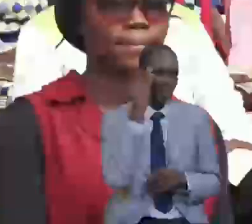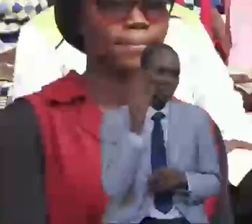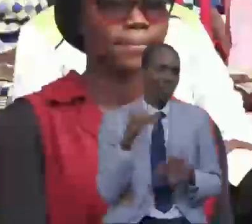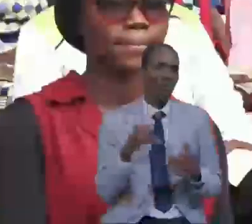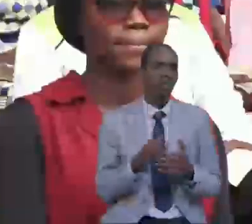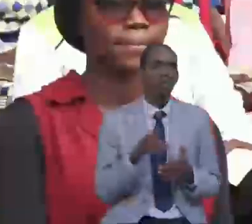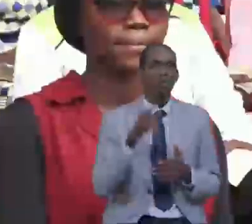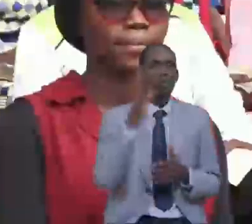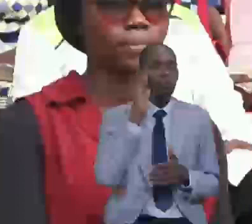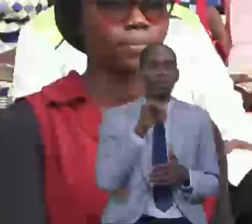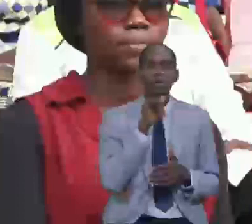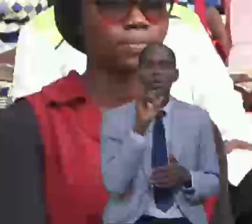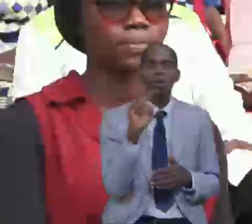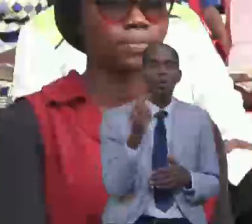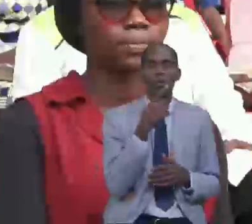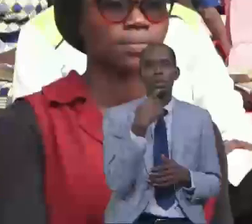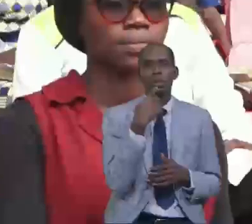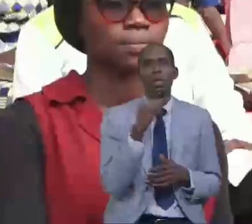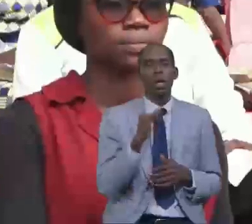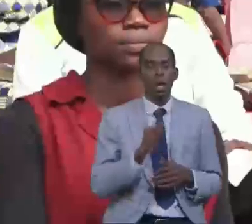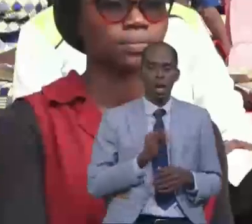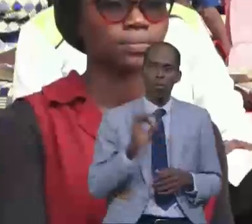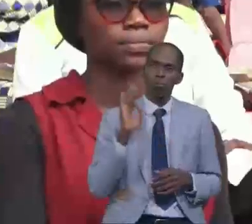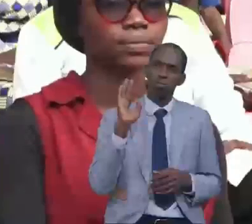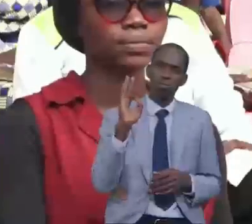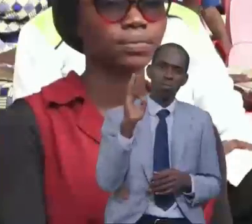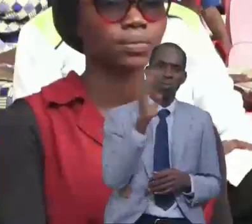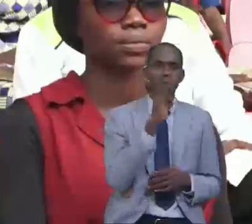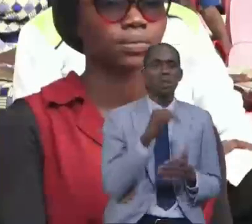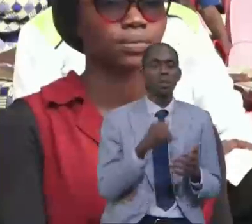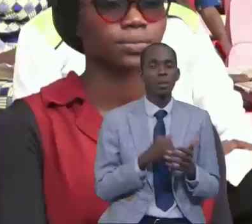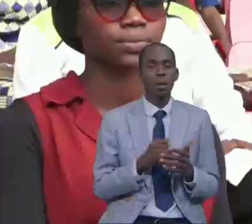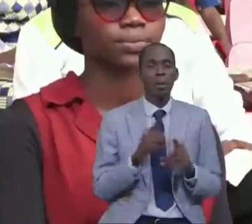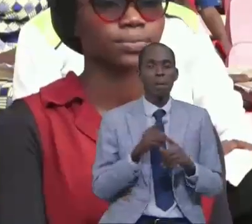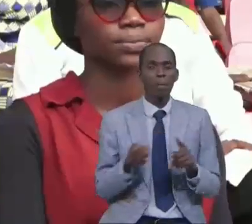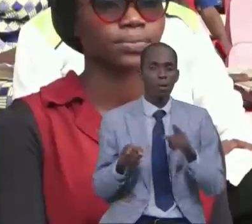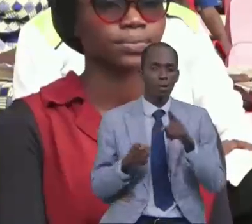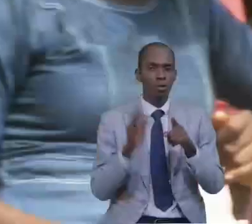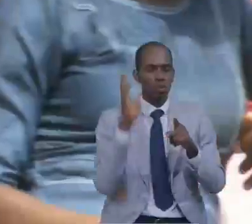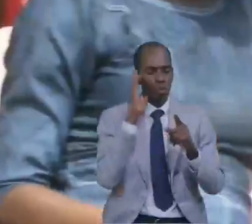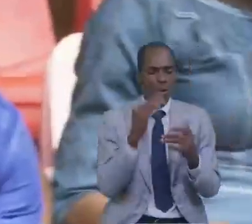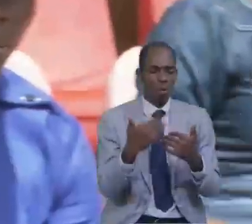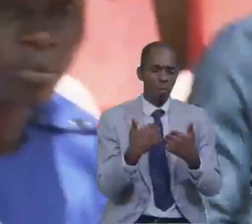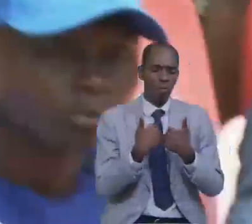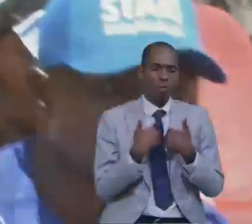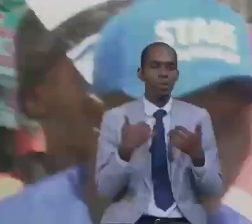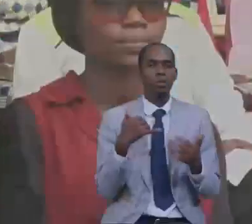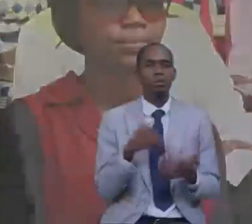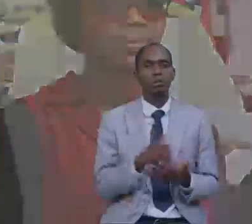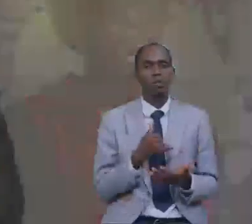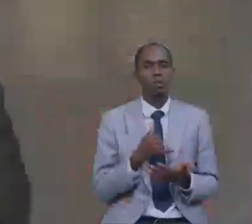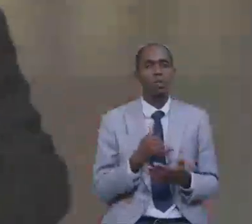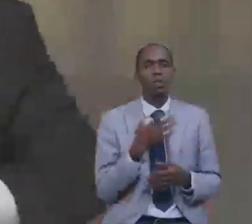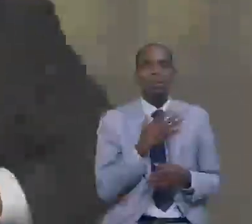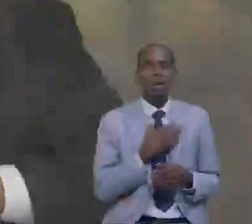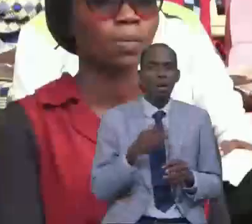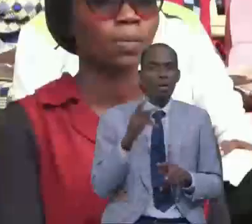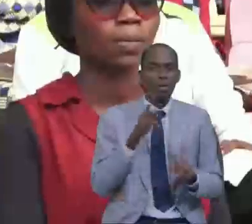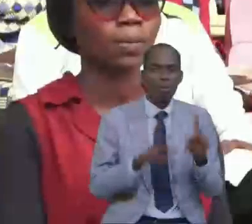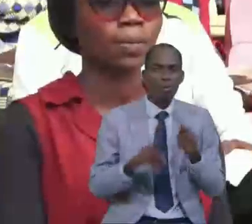it. And people can tell that the sanctification you preach